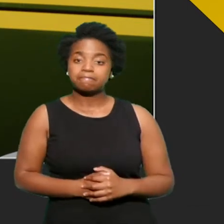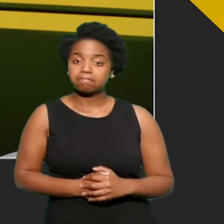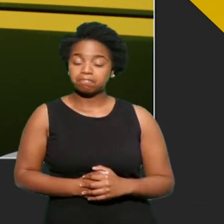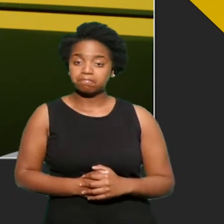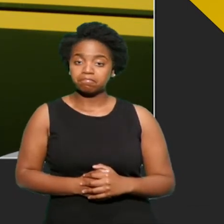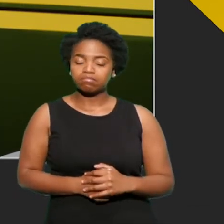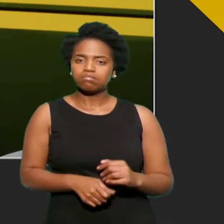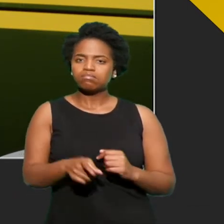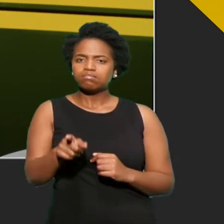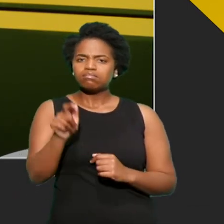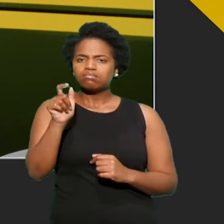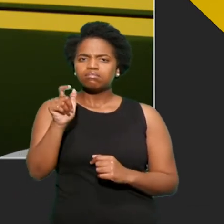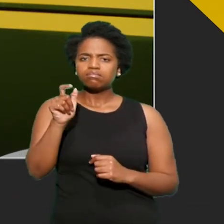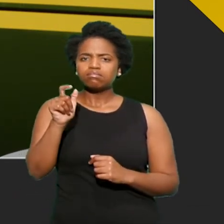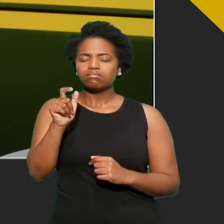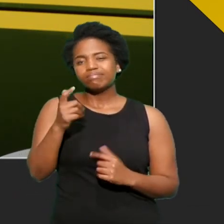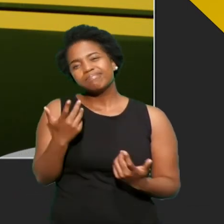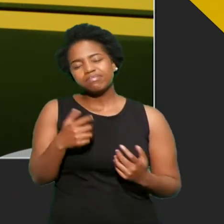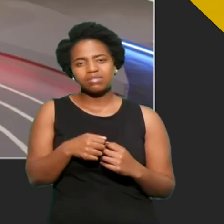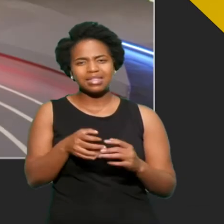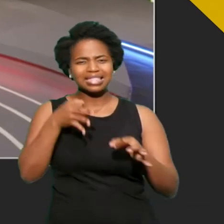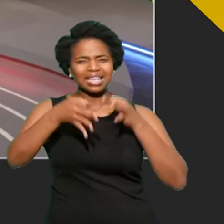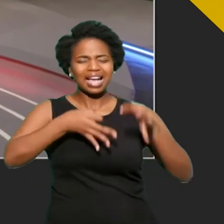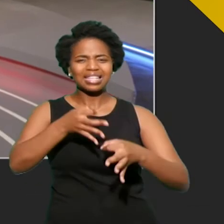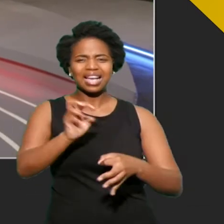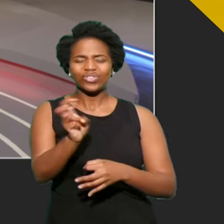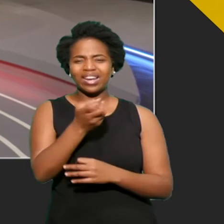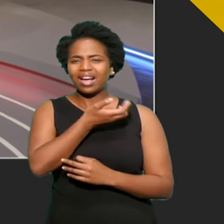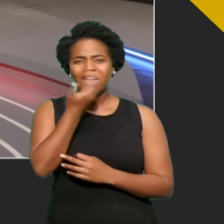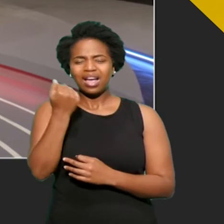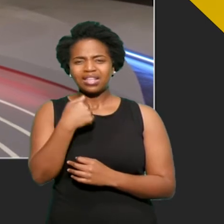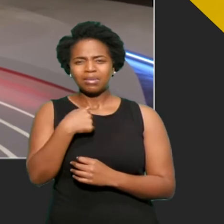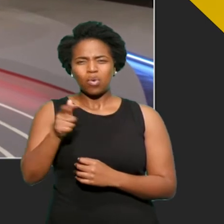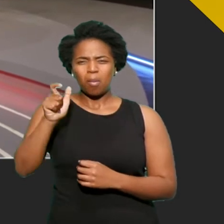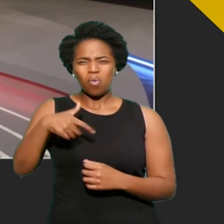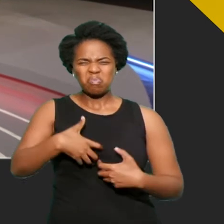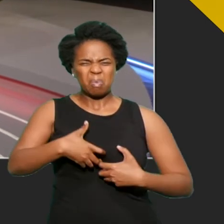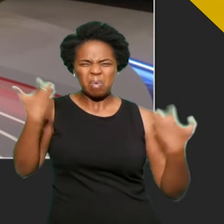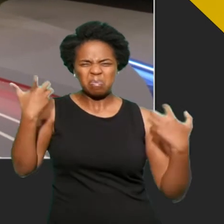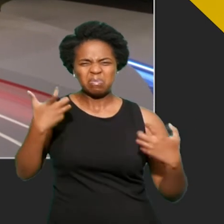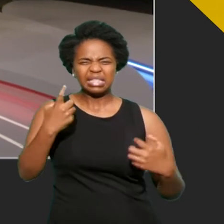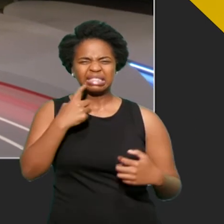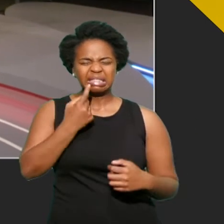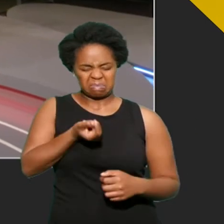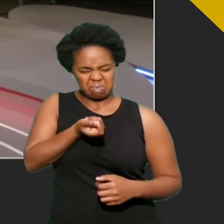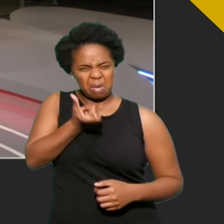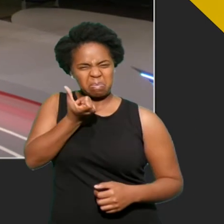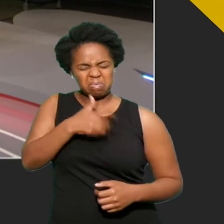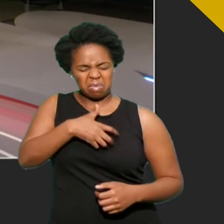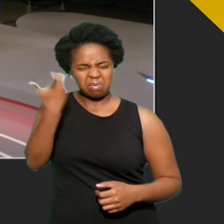yena bekumfana angazi ukuthi ngayibeka kanjani une-enga like he was doing drugs at that